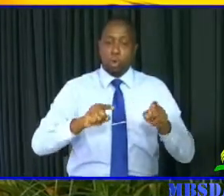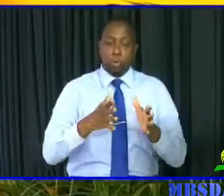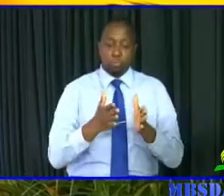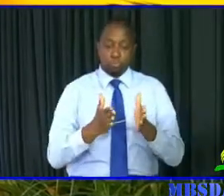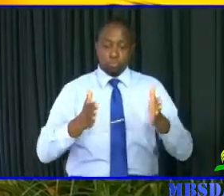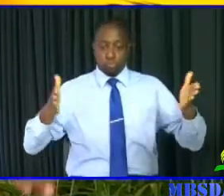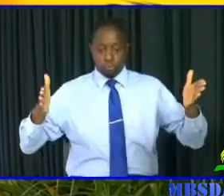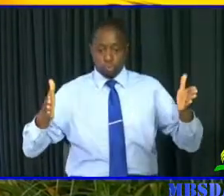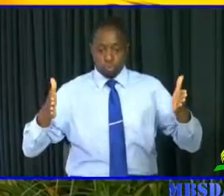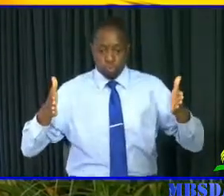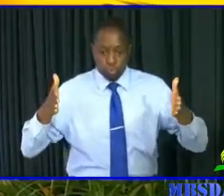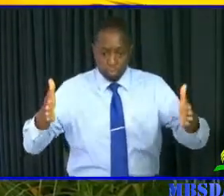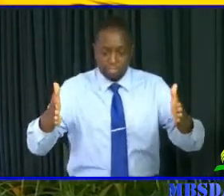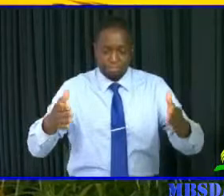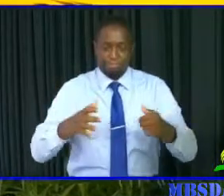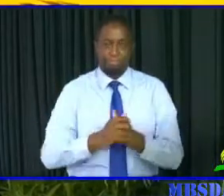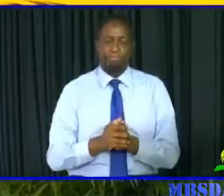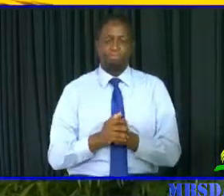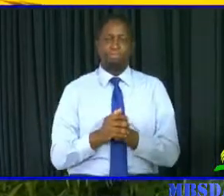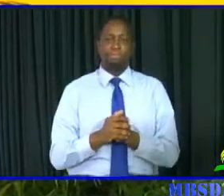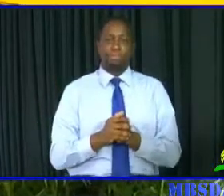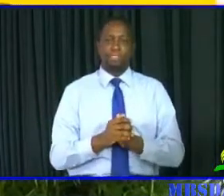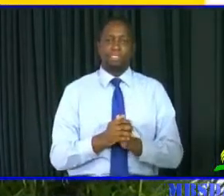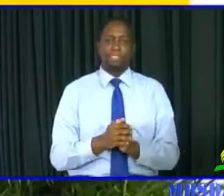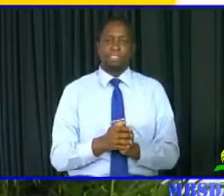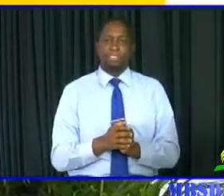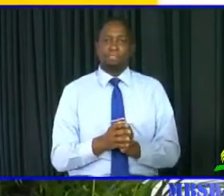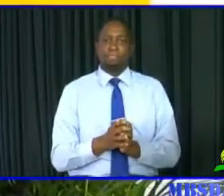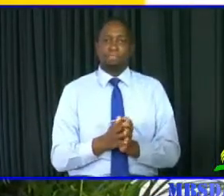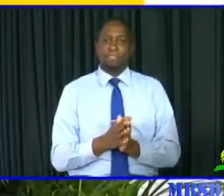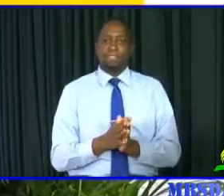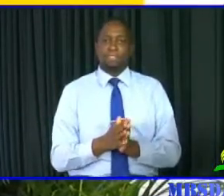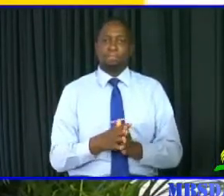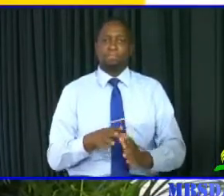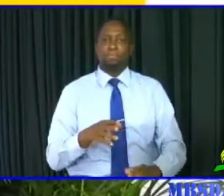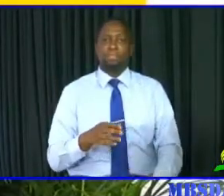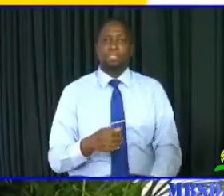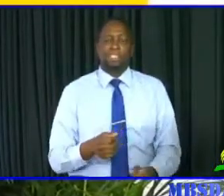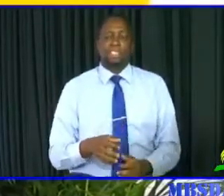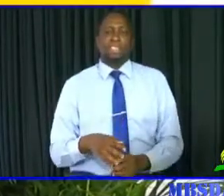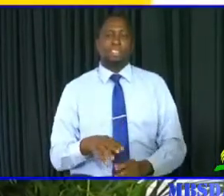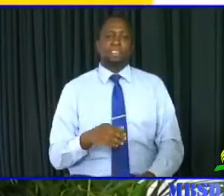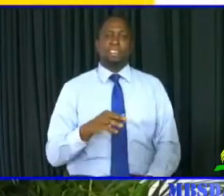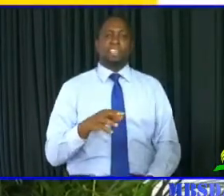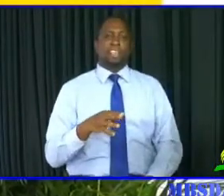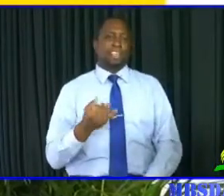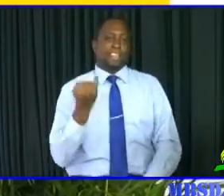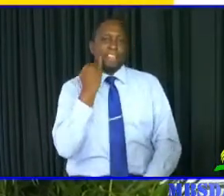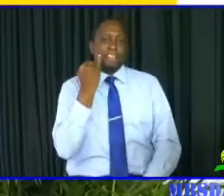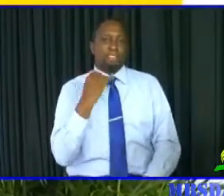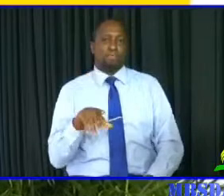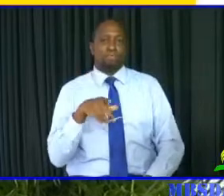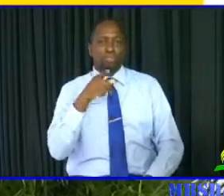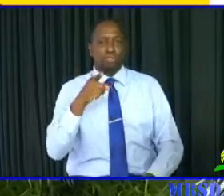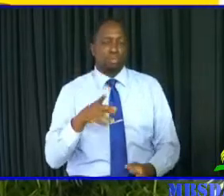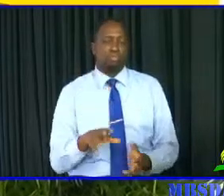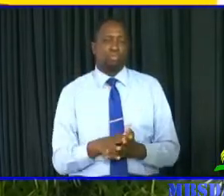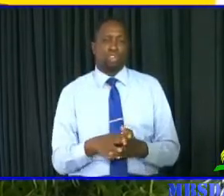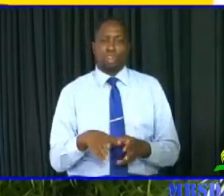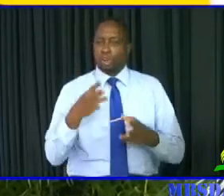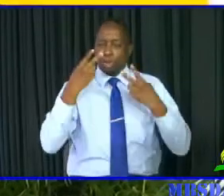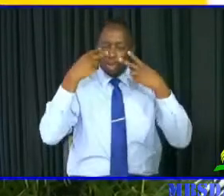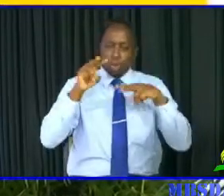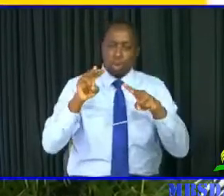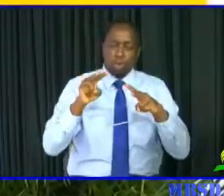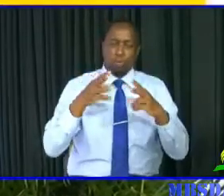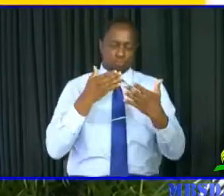straight. It is not straight in that regard. It really means austere, or it's difficult, or